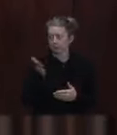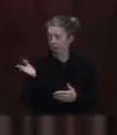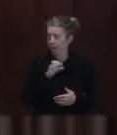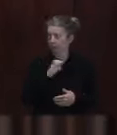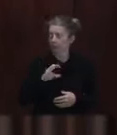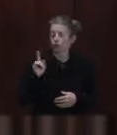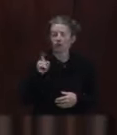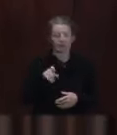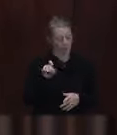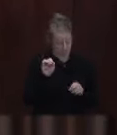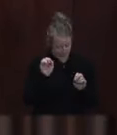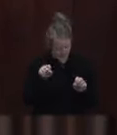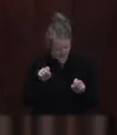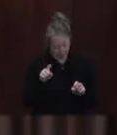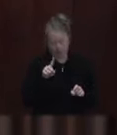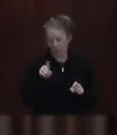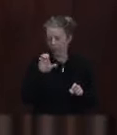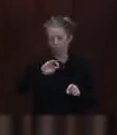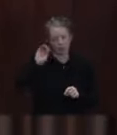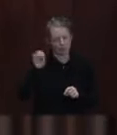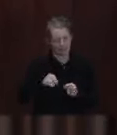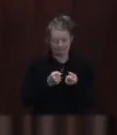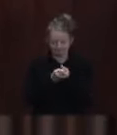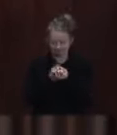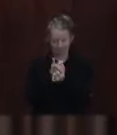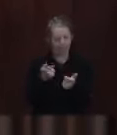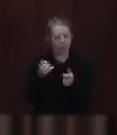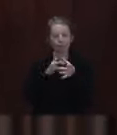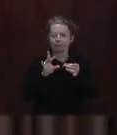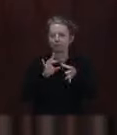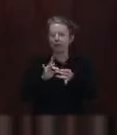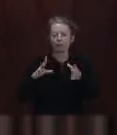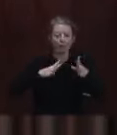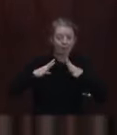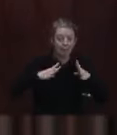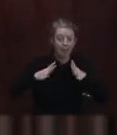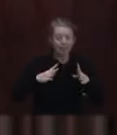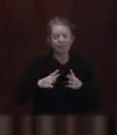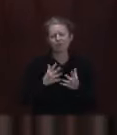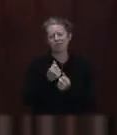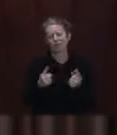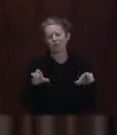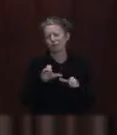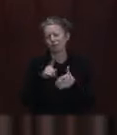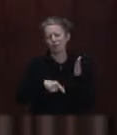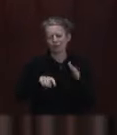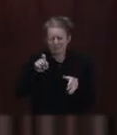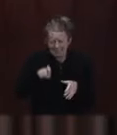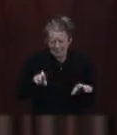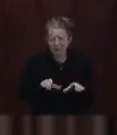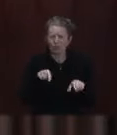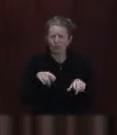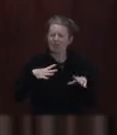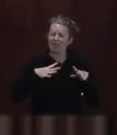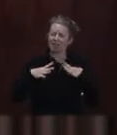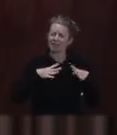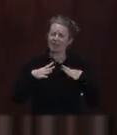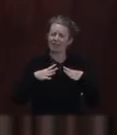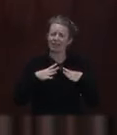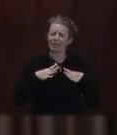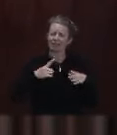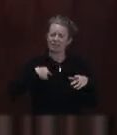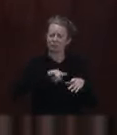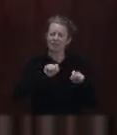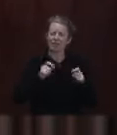100% endorse everything you said about the holidays, and, you know, let's everyone do what we need to do this holiday so that we all can celebrate